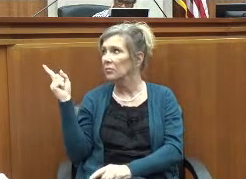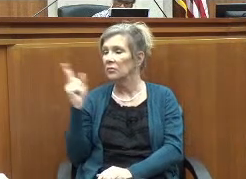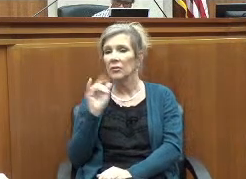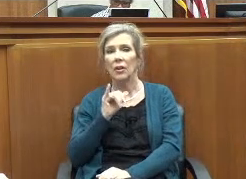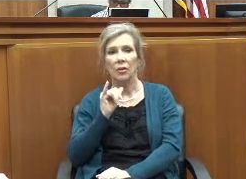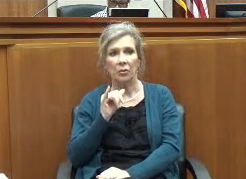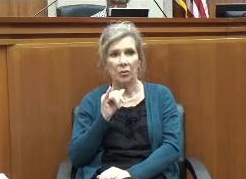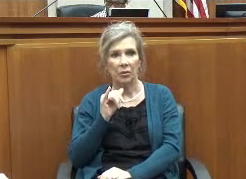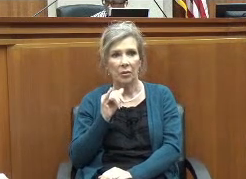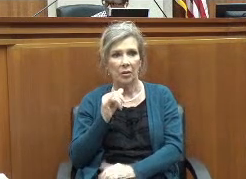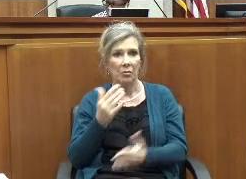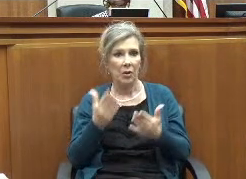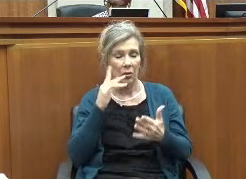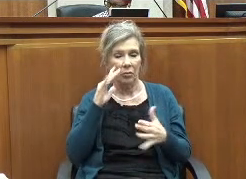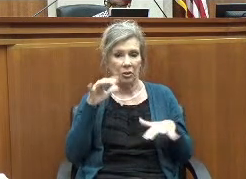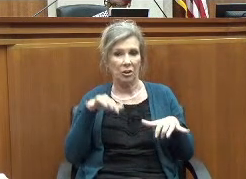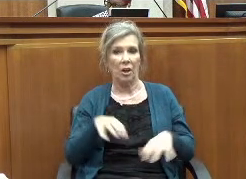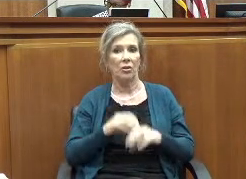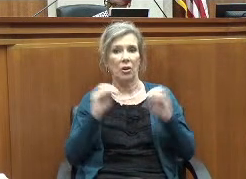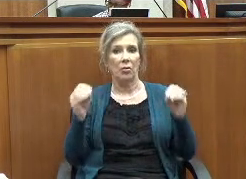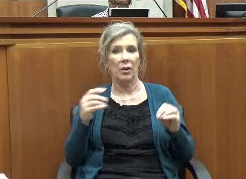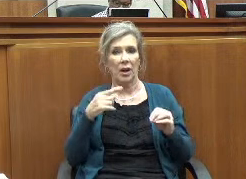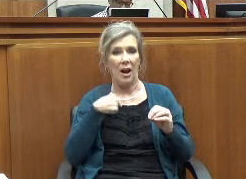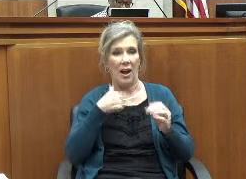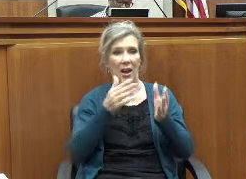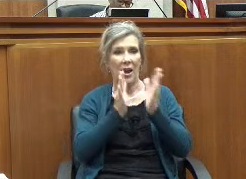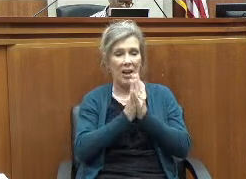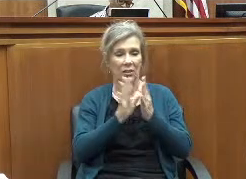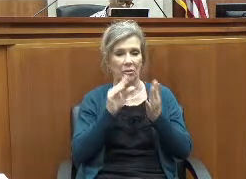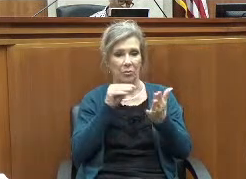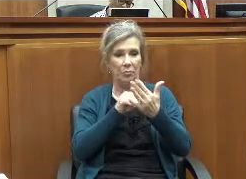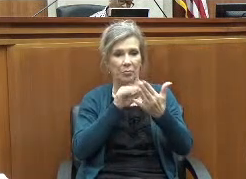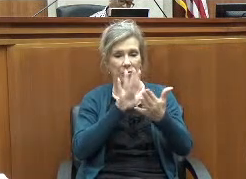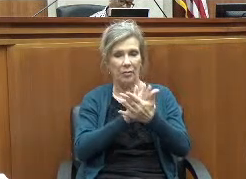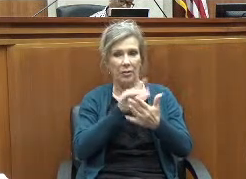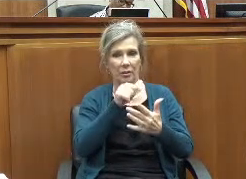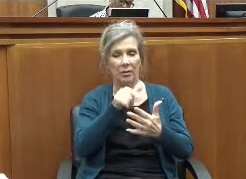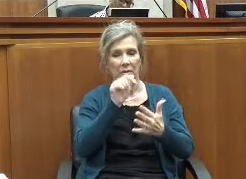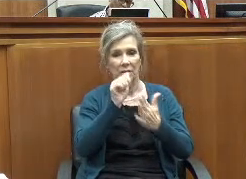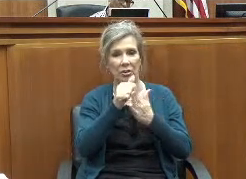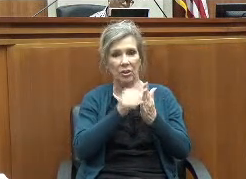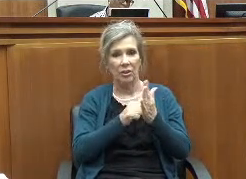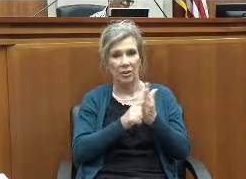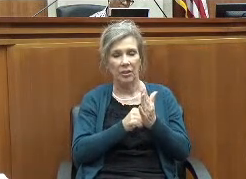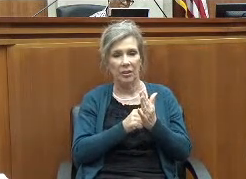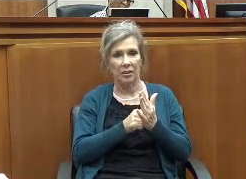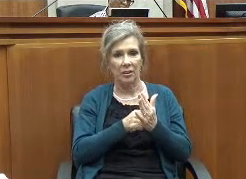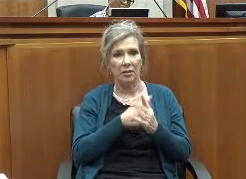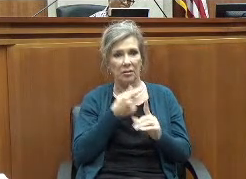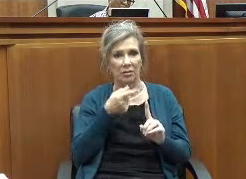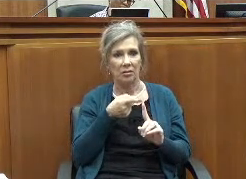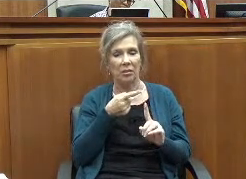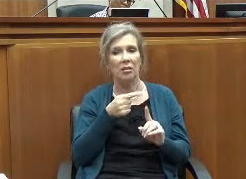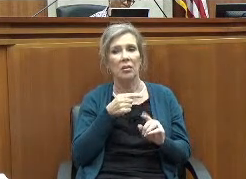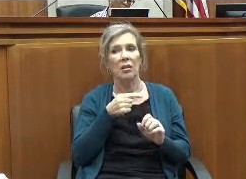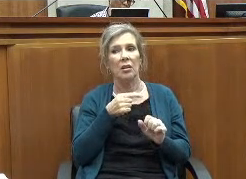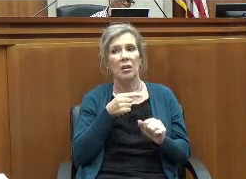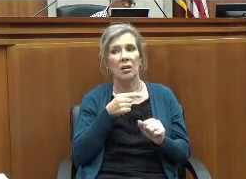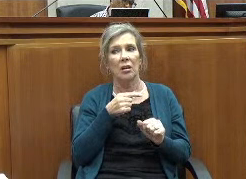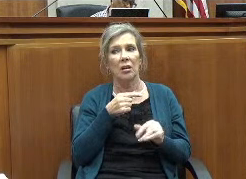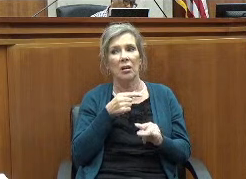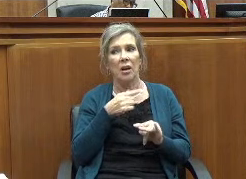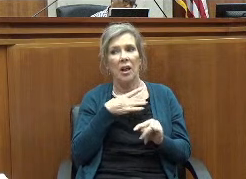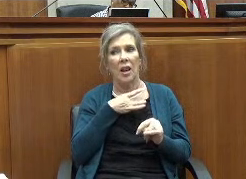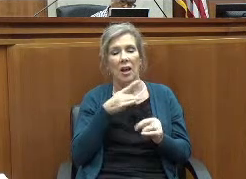Probably shocked none of you that this is an item that I asked to be added to the agenda. I would like to say that I appreciate the